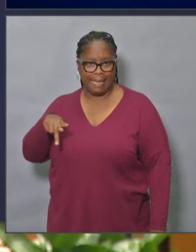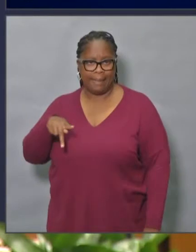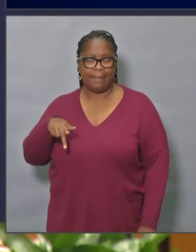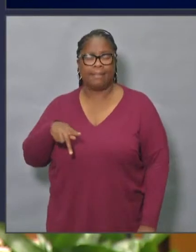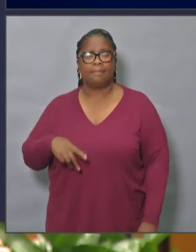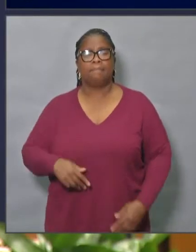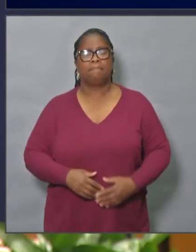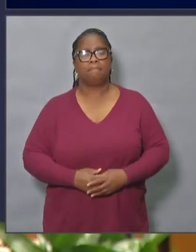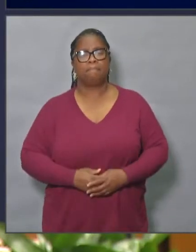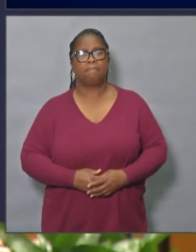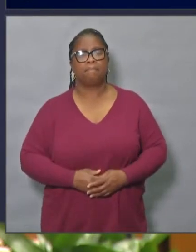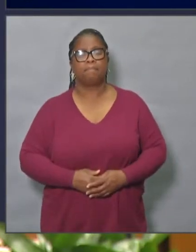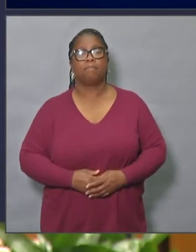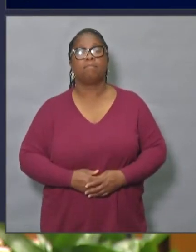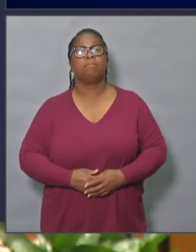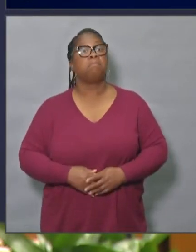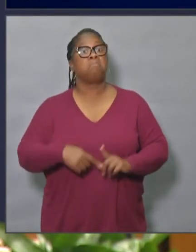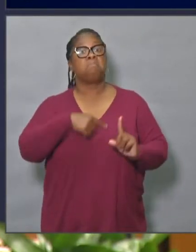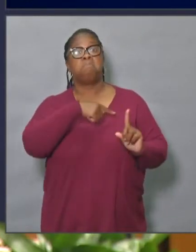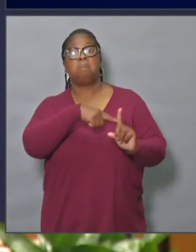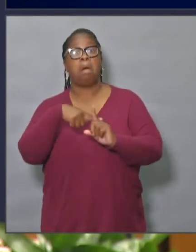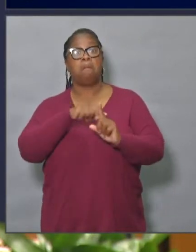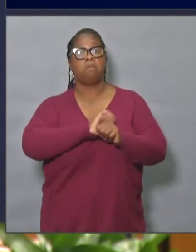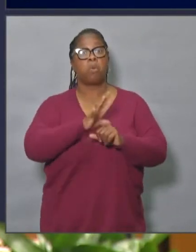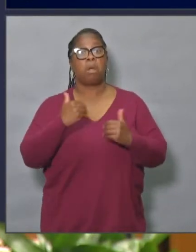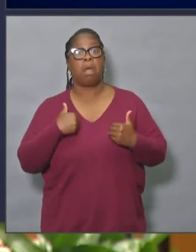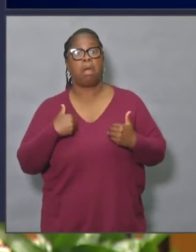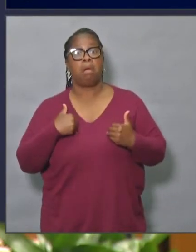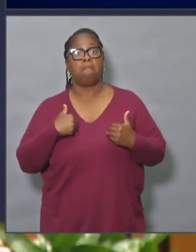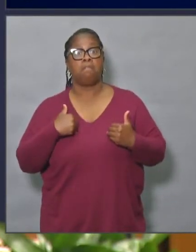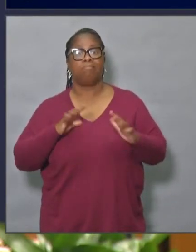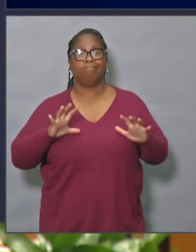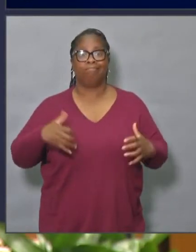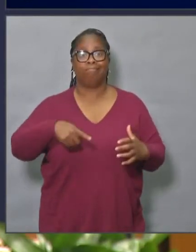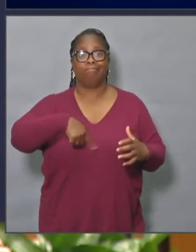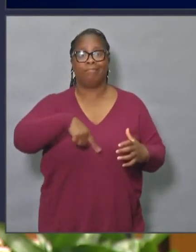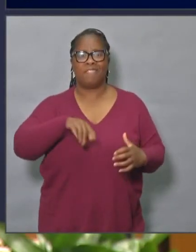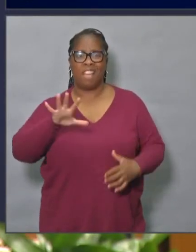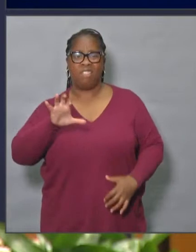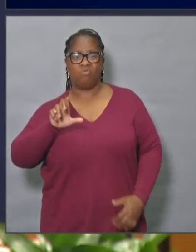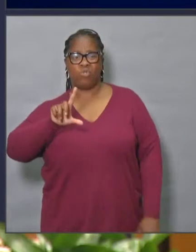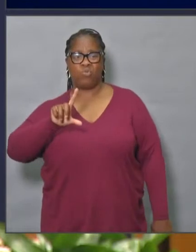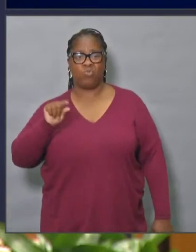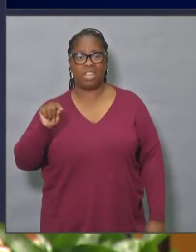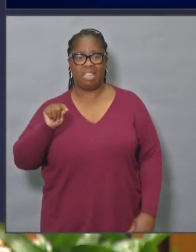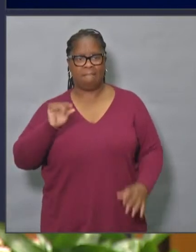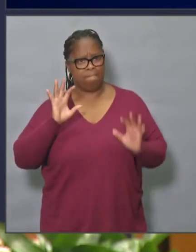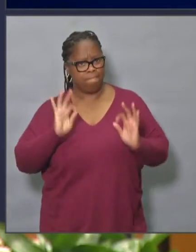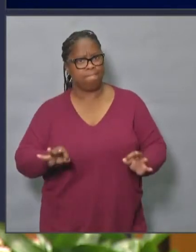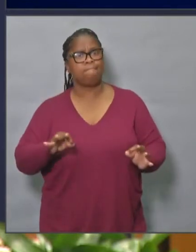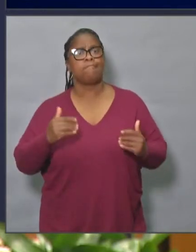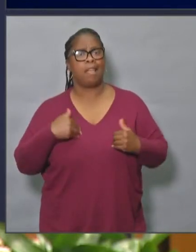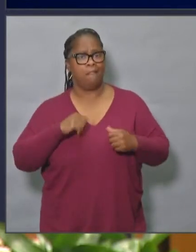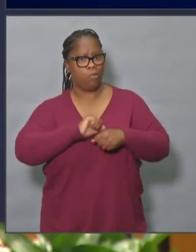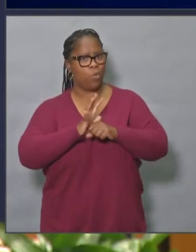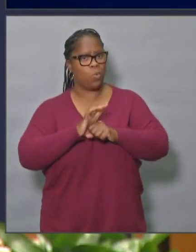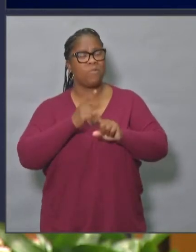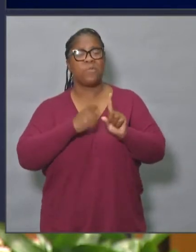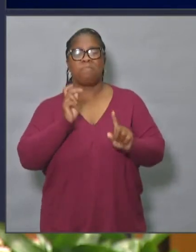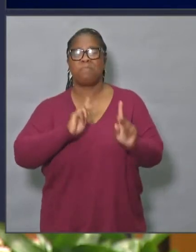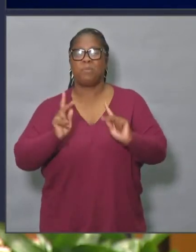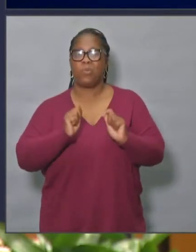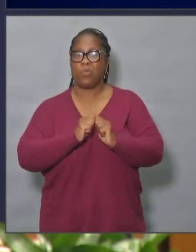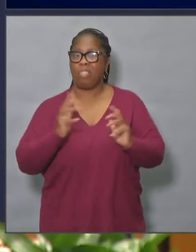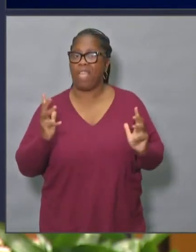We're also reporting among the positive cases, 520 confirmed cases are among people experiencing